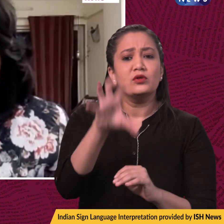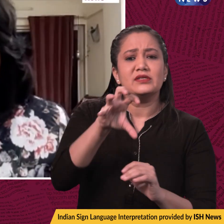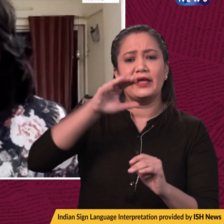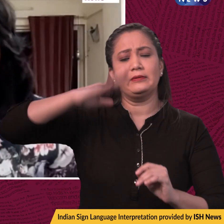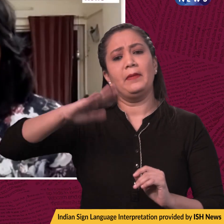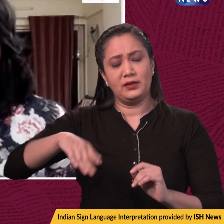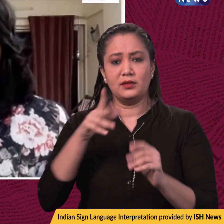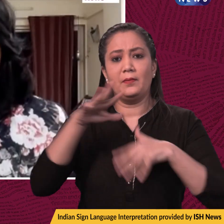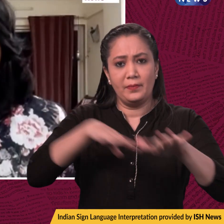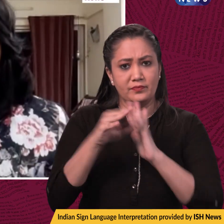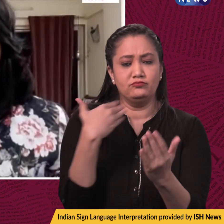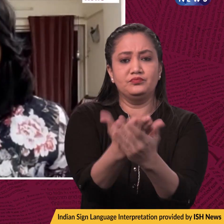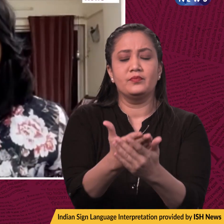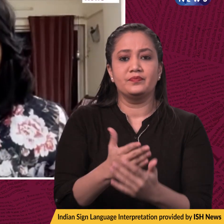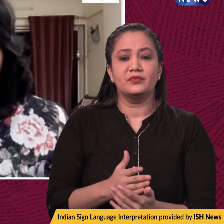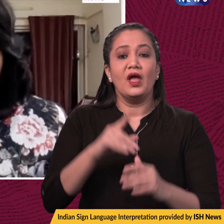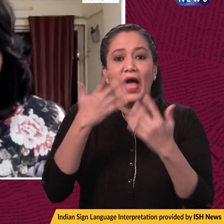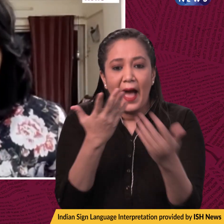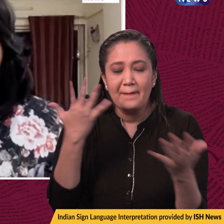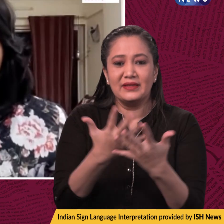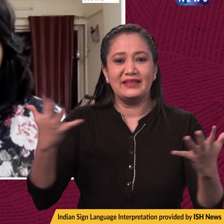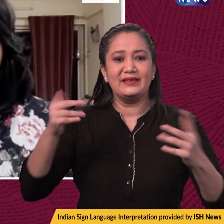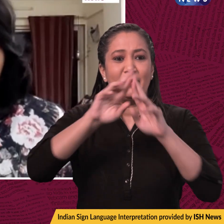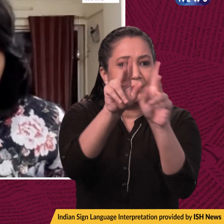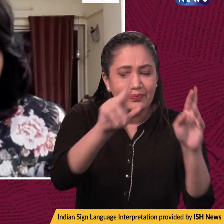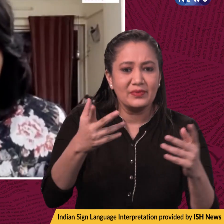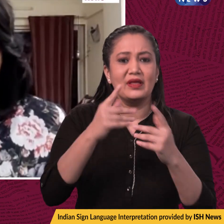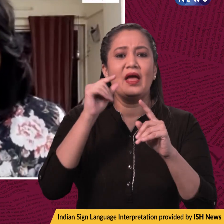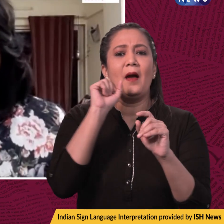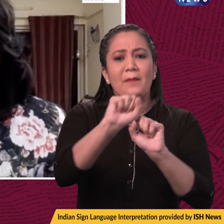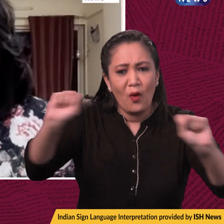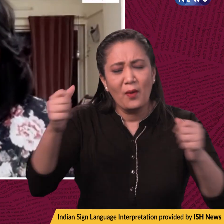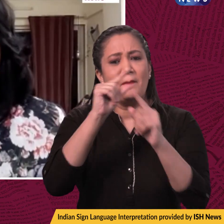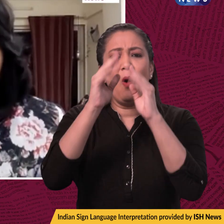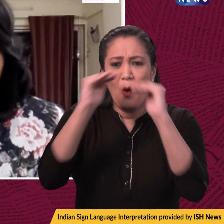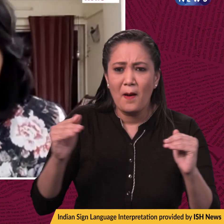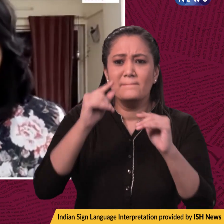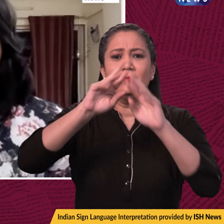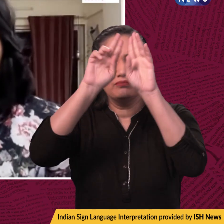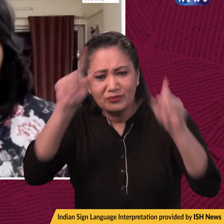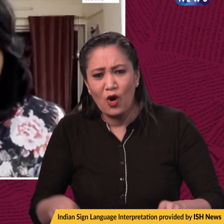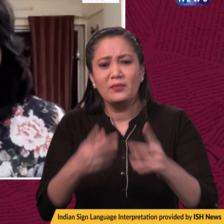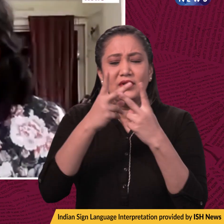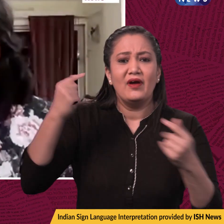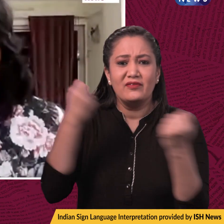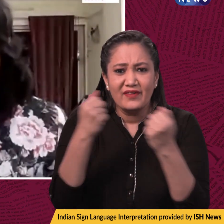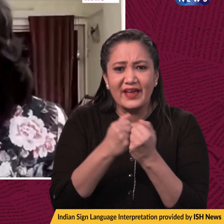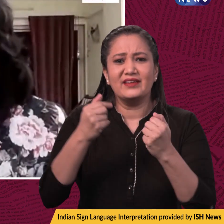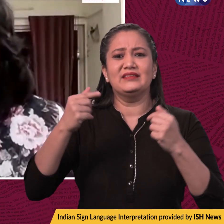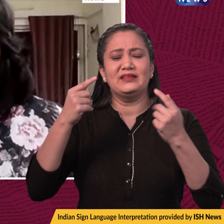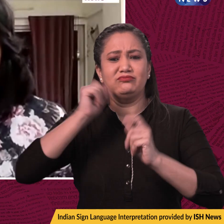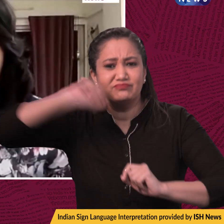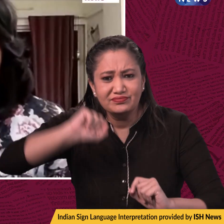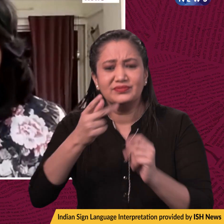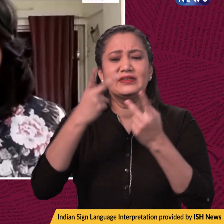state assembly that seeks to recover damages to public and private properties during strikes, protests,